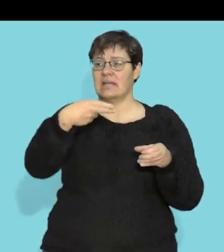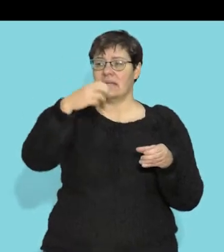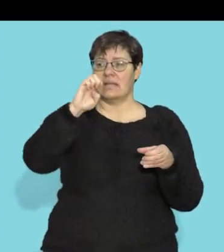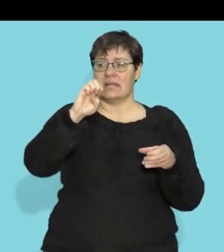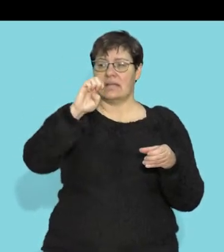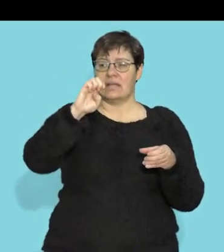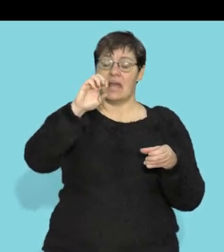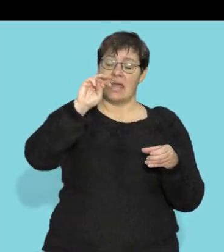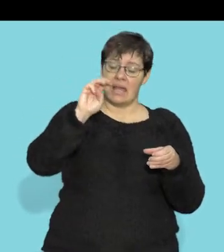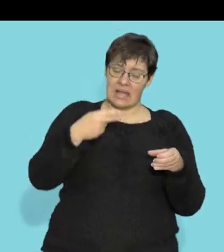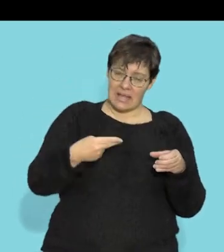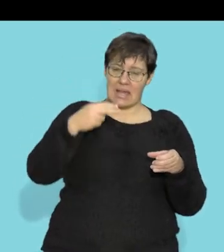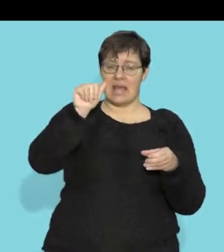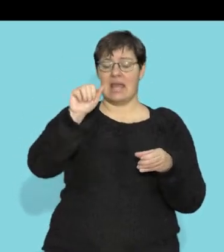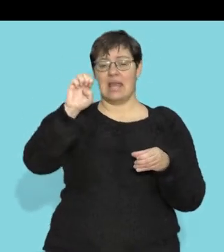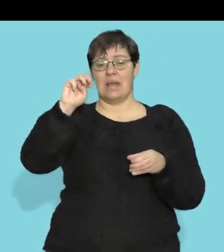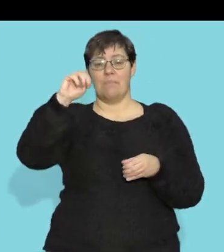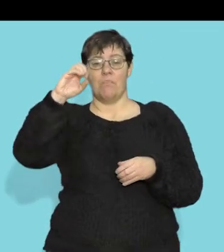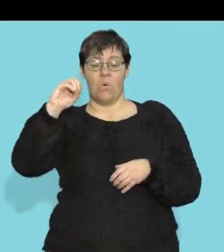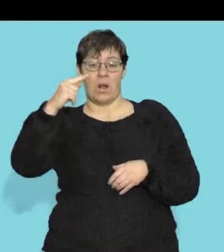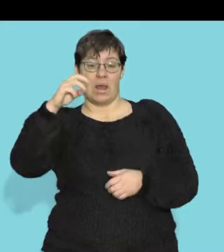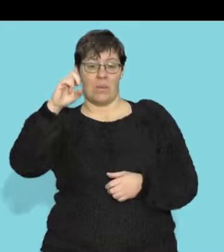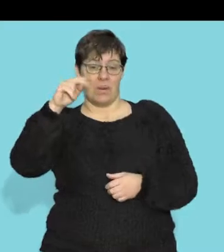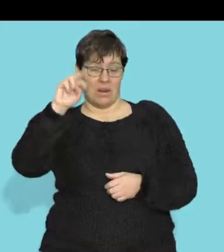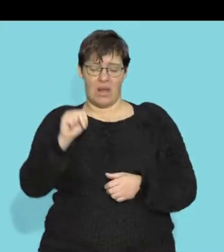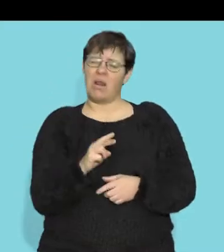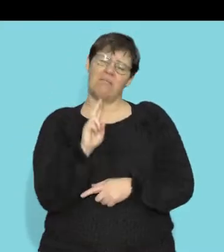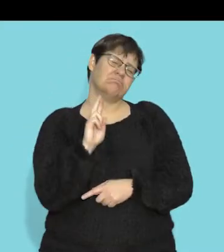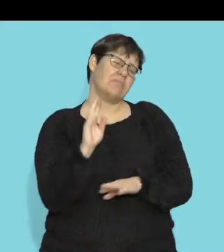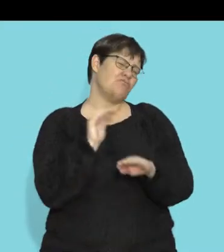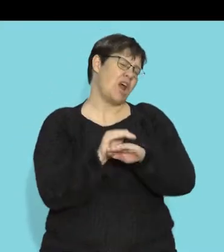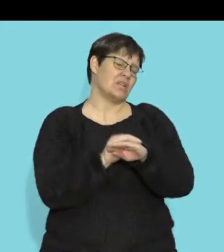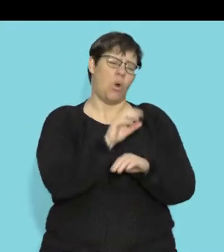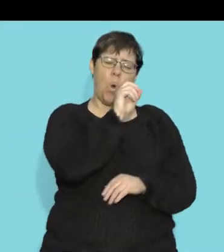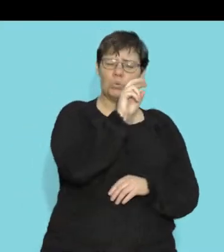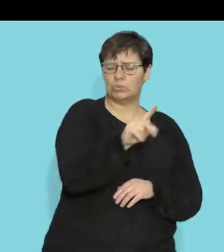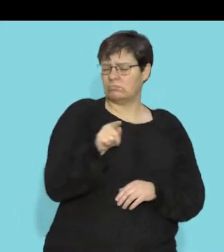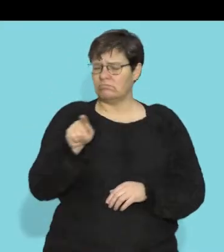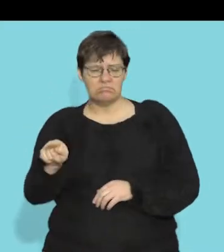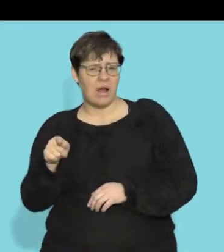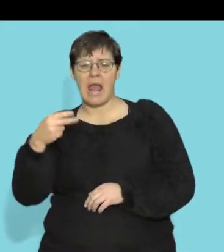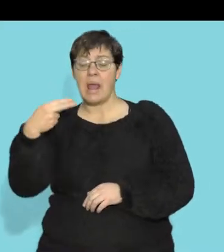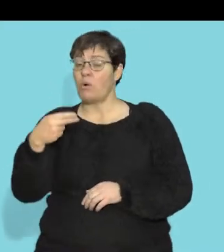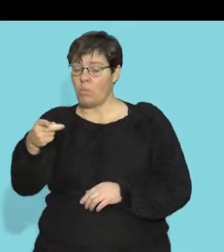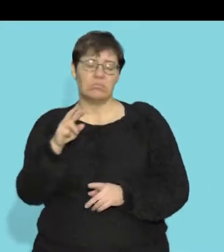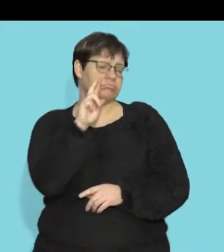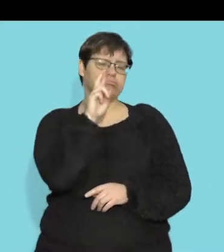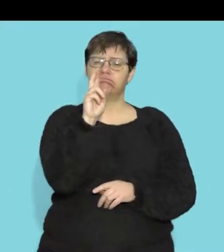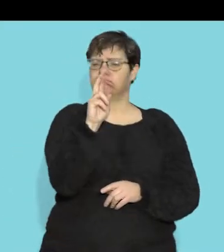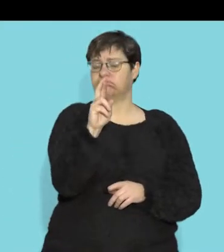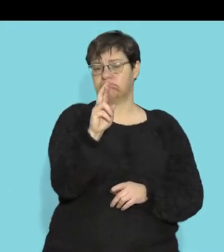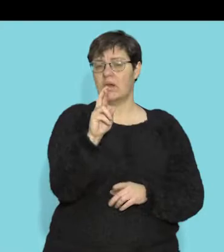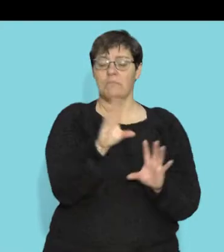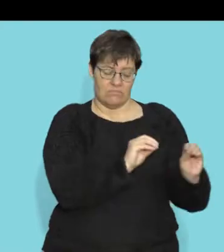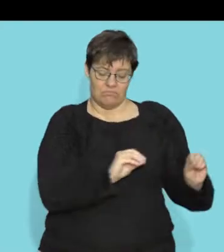Now, oxygen and hemoglobin are besties, all right? This is how oxygen is going to be